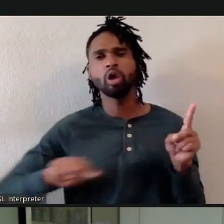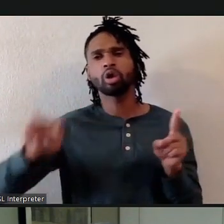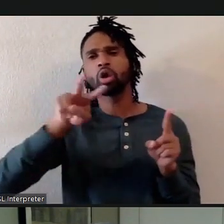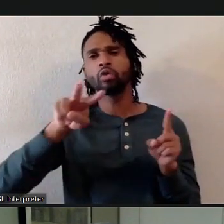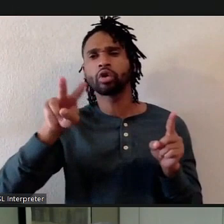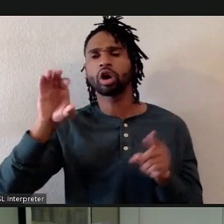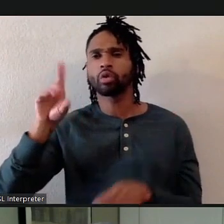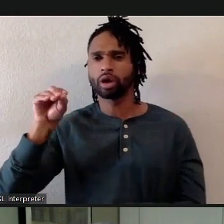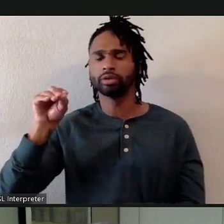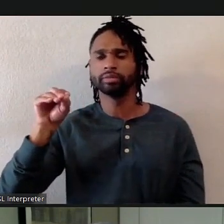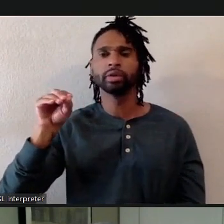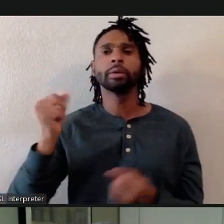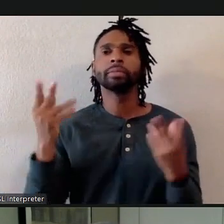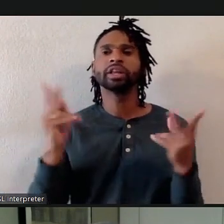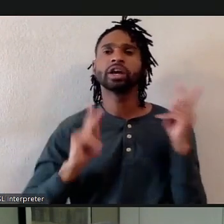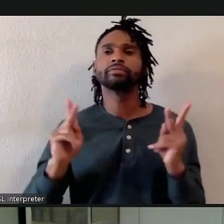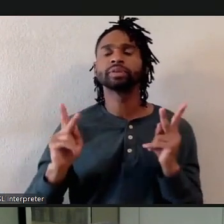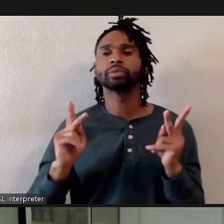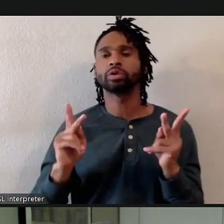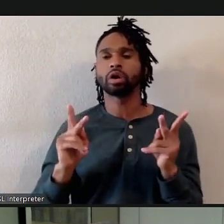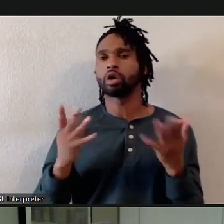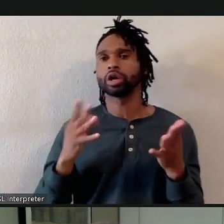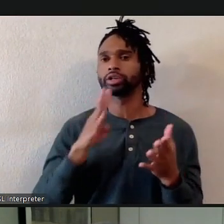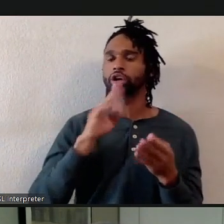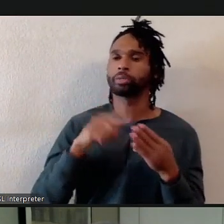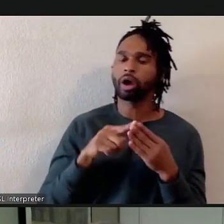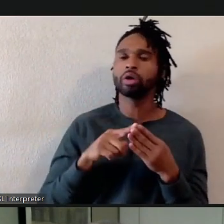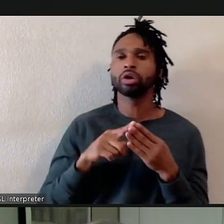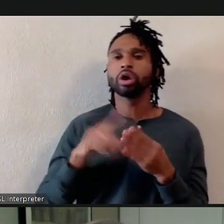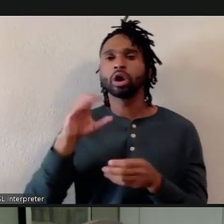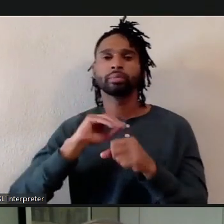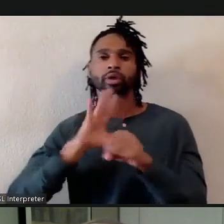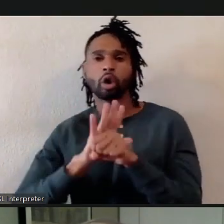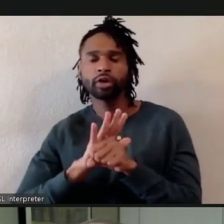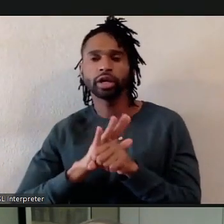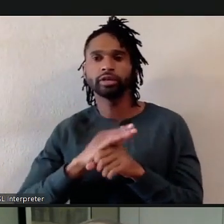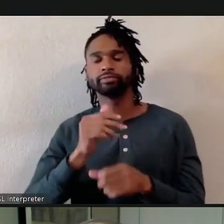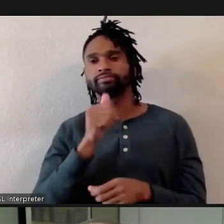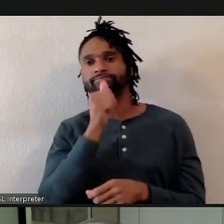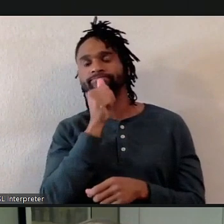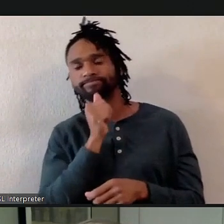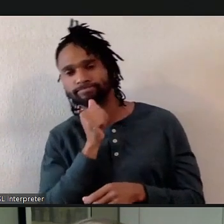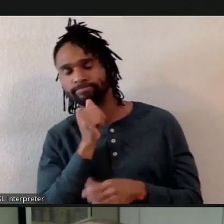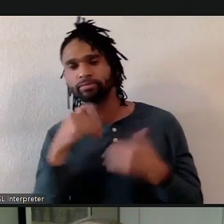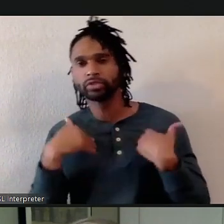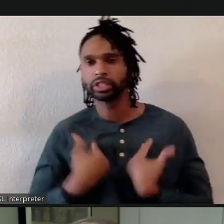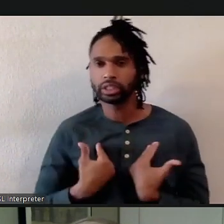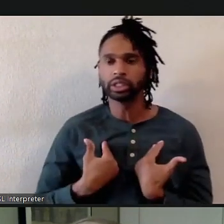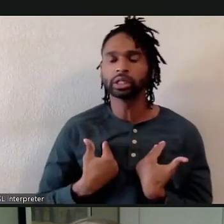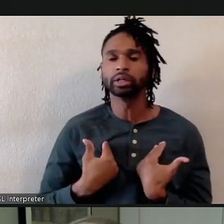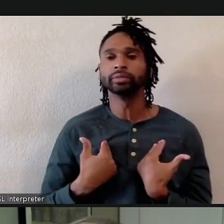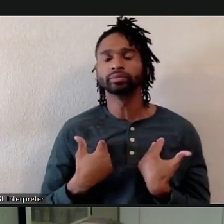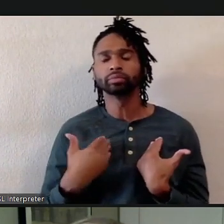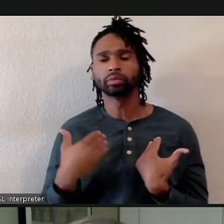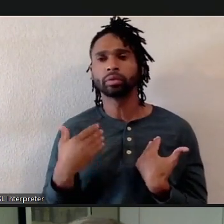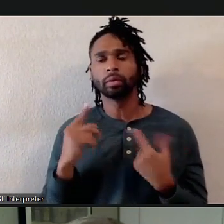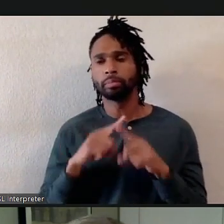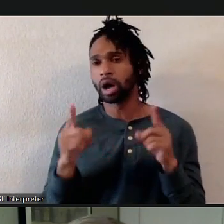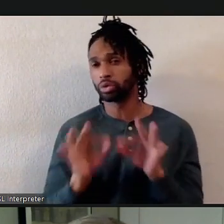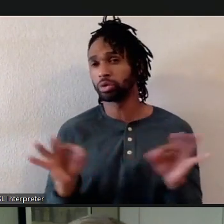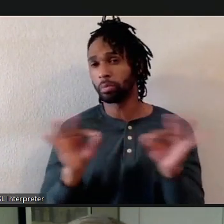about COVID fatigue in different aspects of our life, but I think one critical part of that is